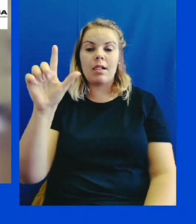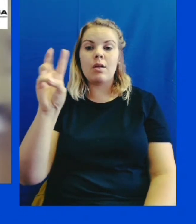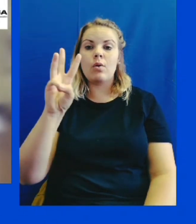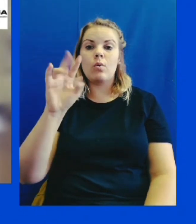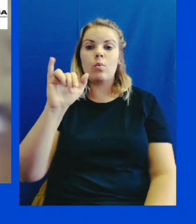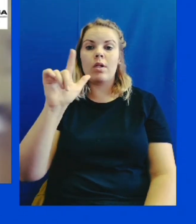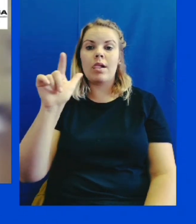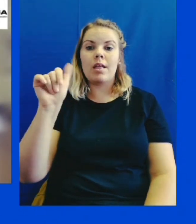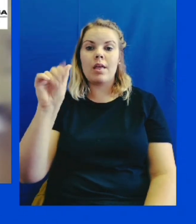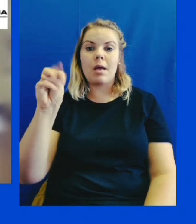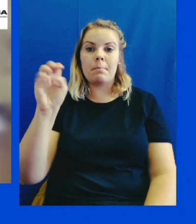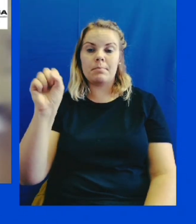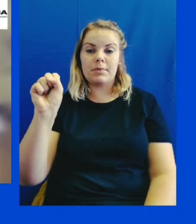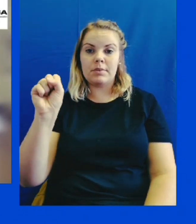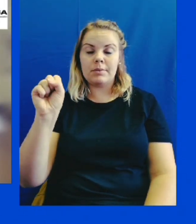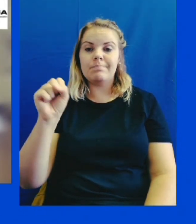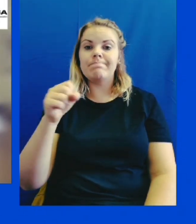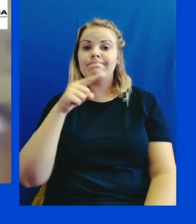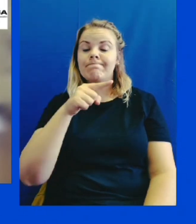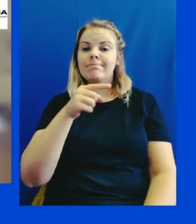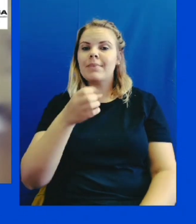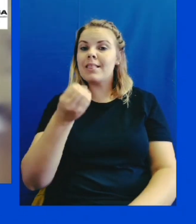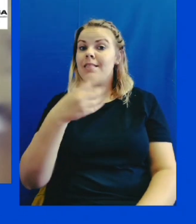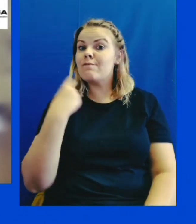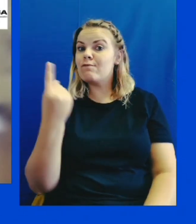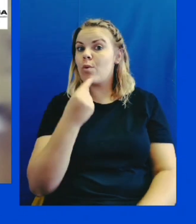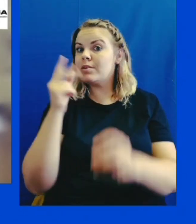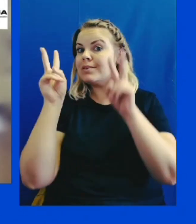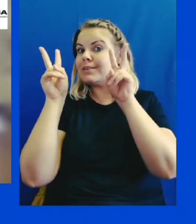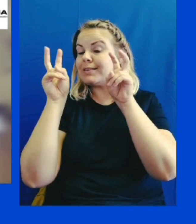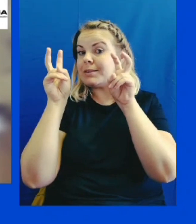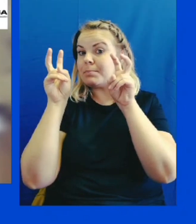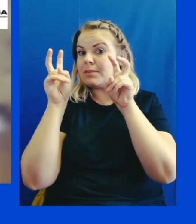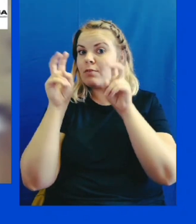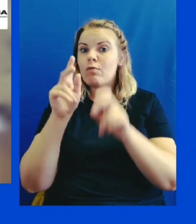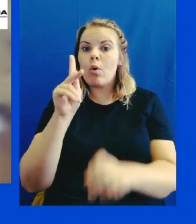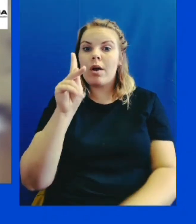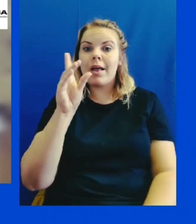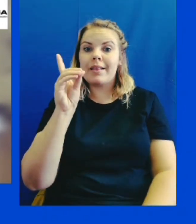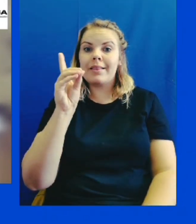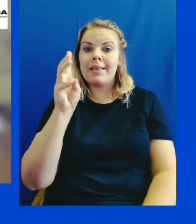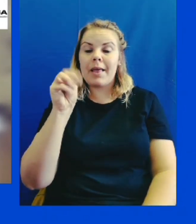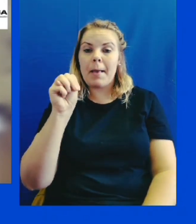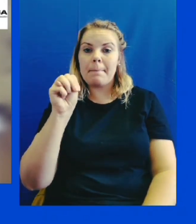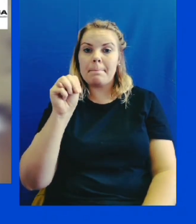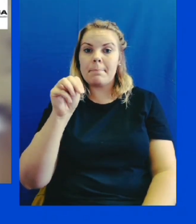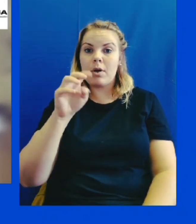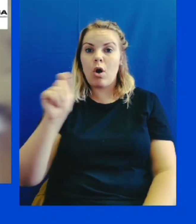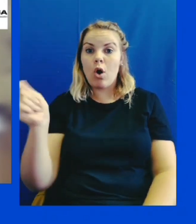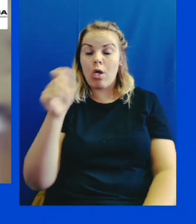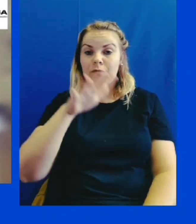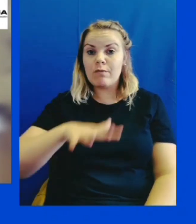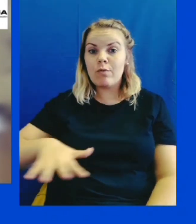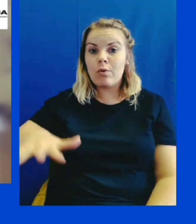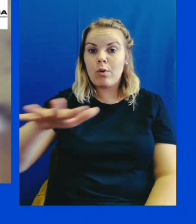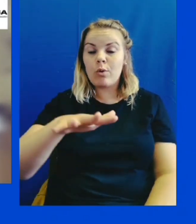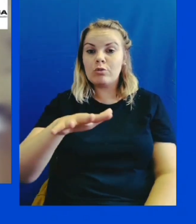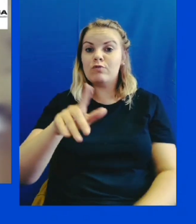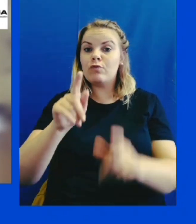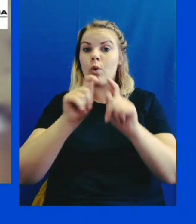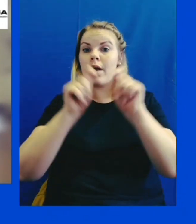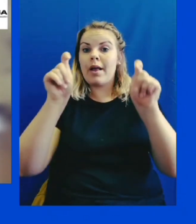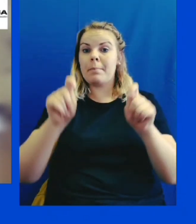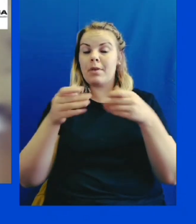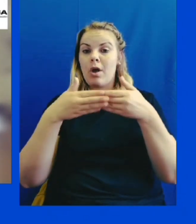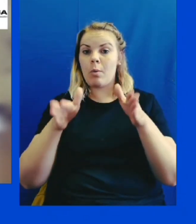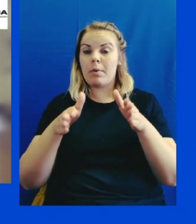fantastic insight into the challenge presented by King David Mowbray ahead of the Cape Town Disabled Open. And yeah,